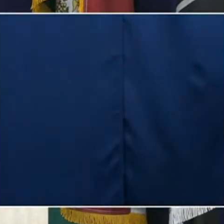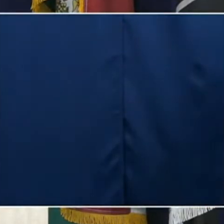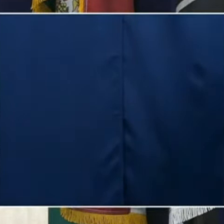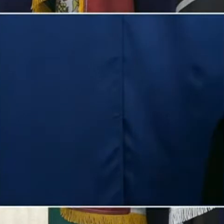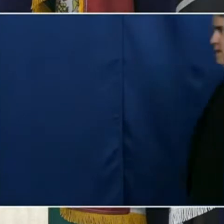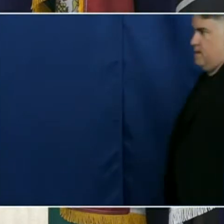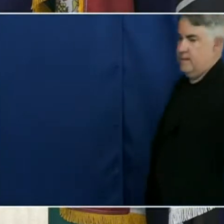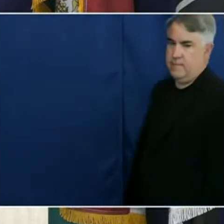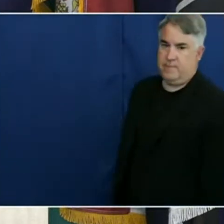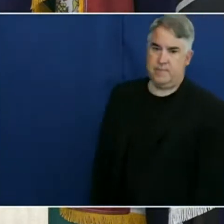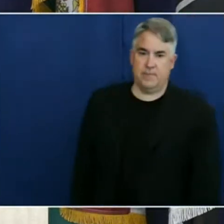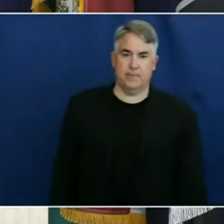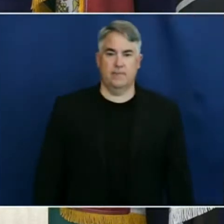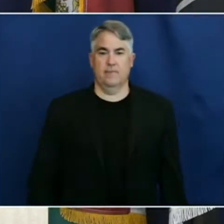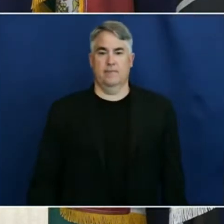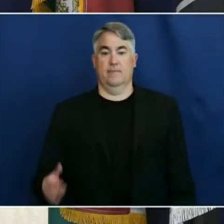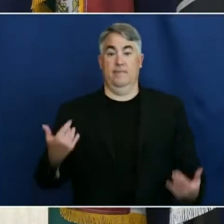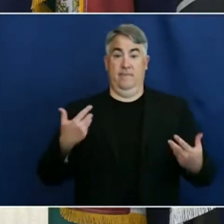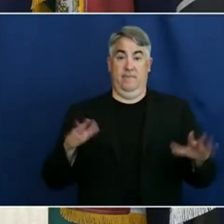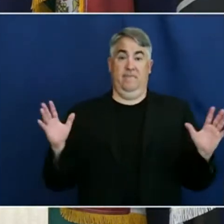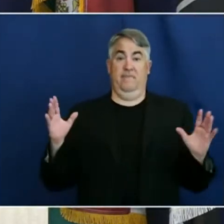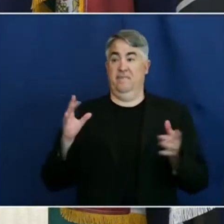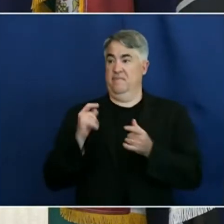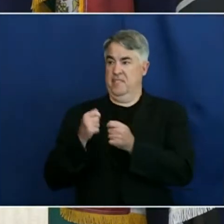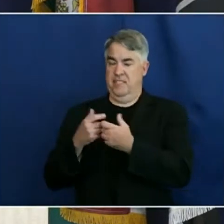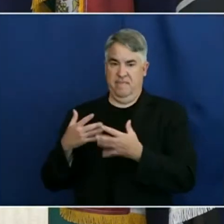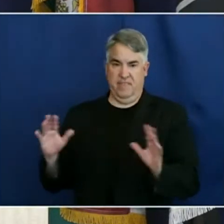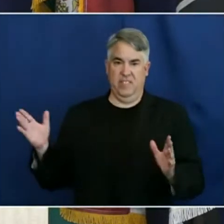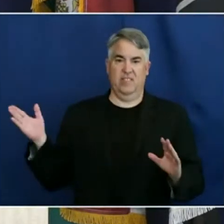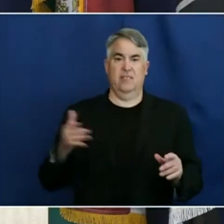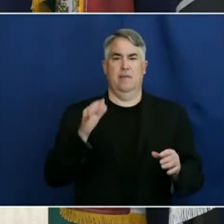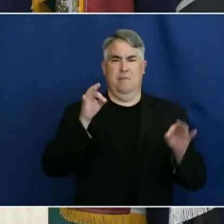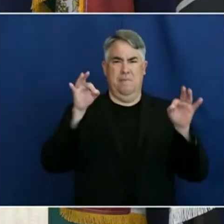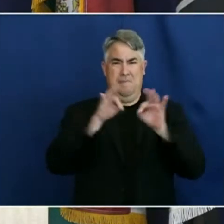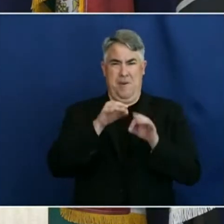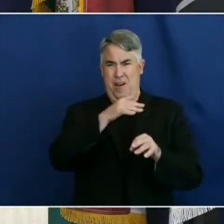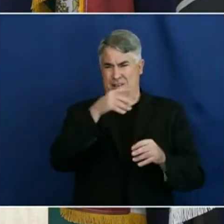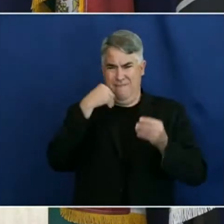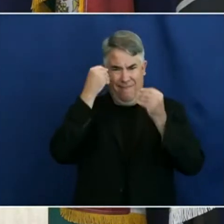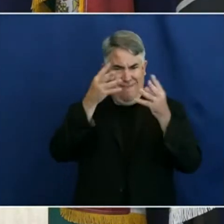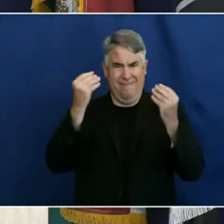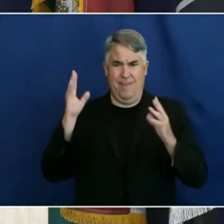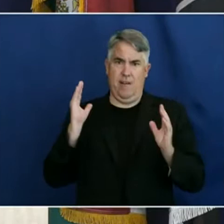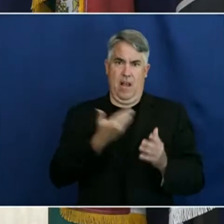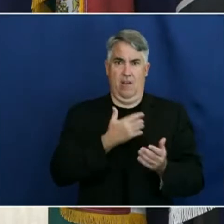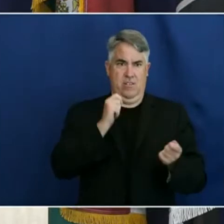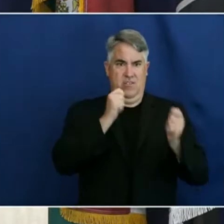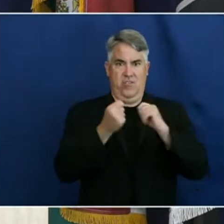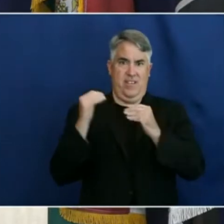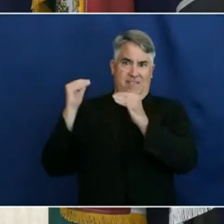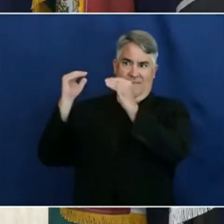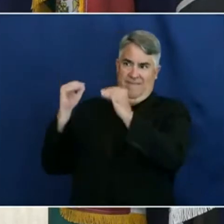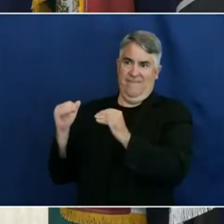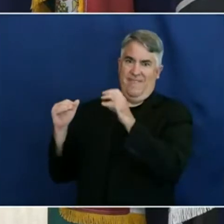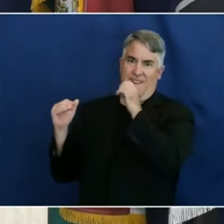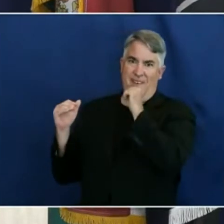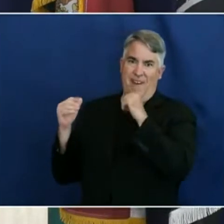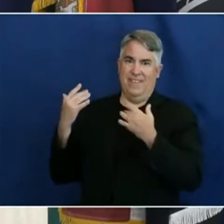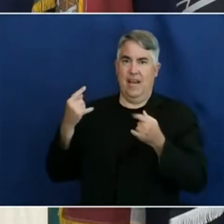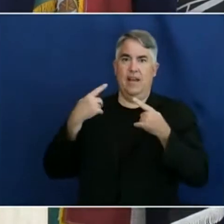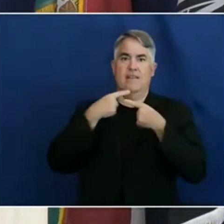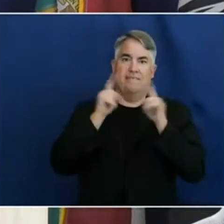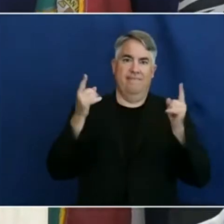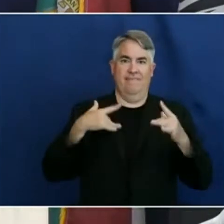This concludes our briefing today. We thought it was important to come to you today, given the changes in our tier and the announcement from the state of California. So we appreciate